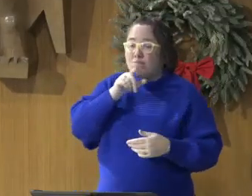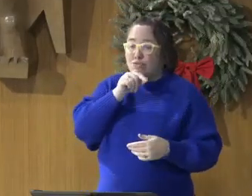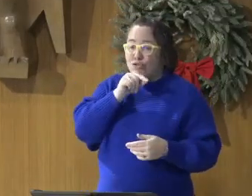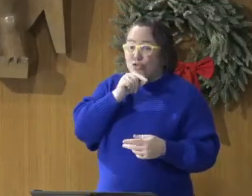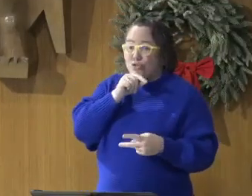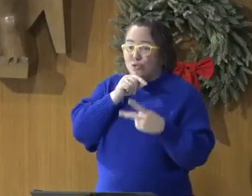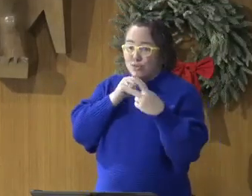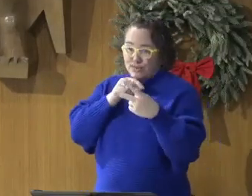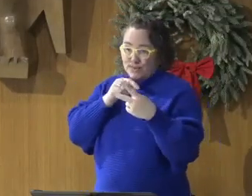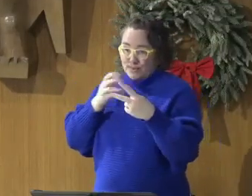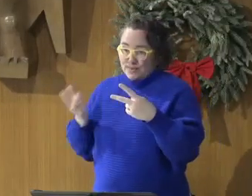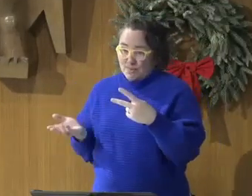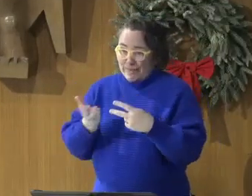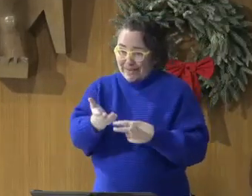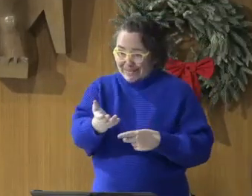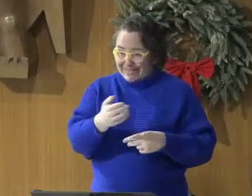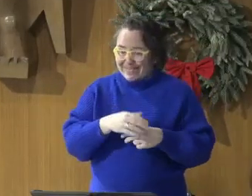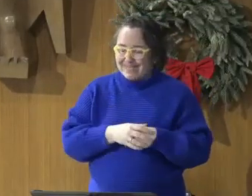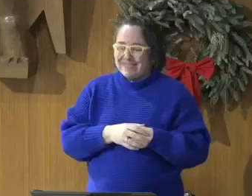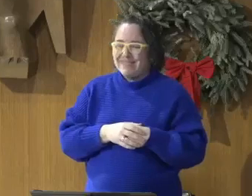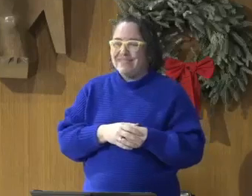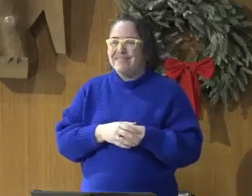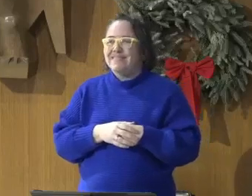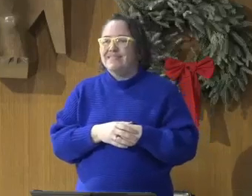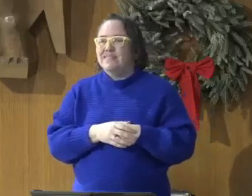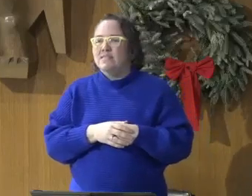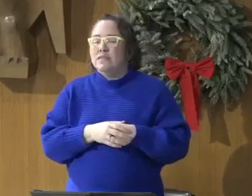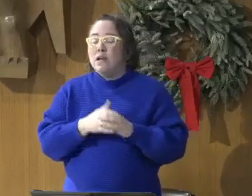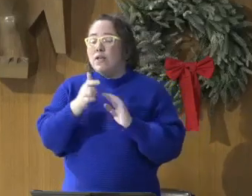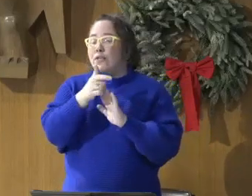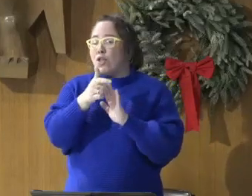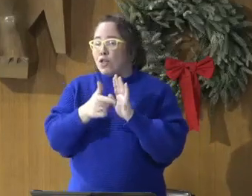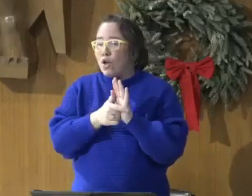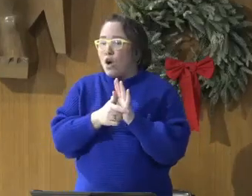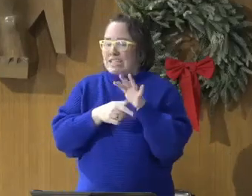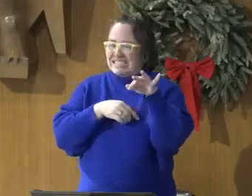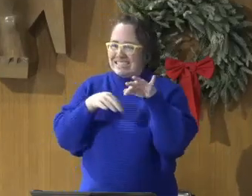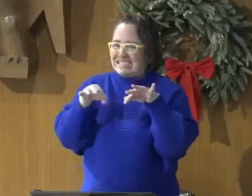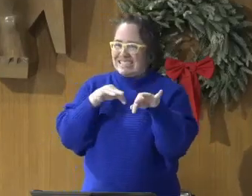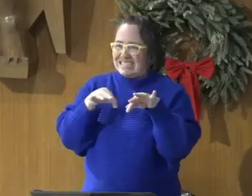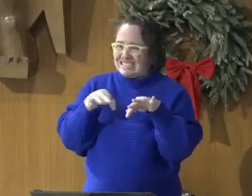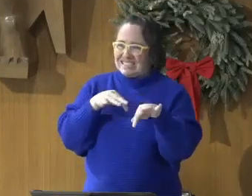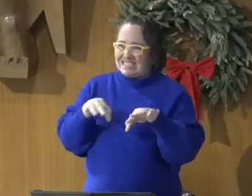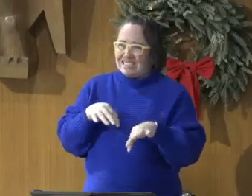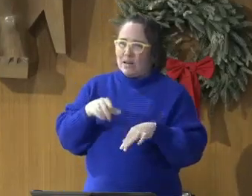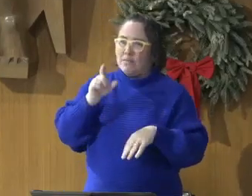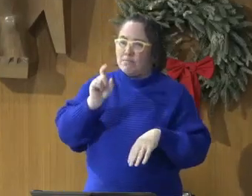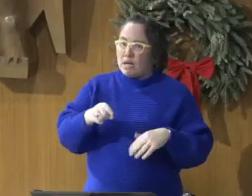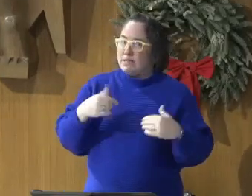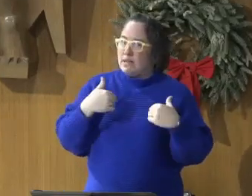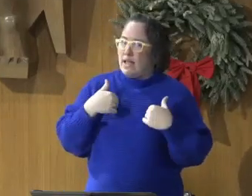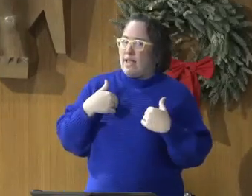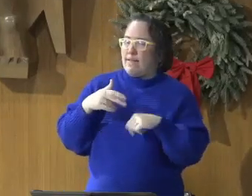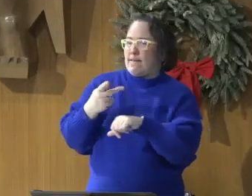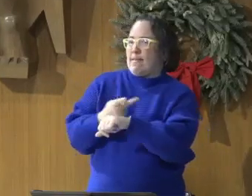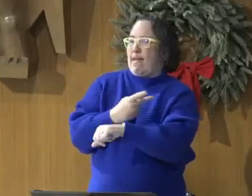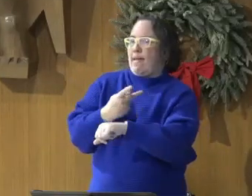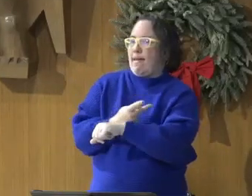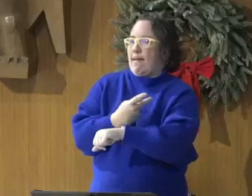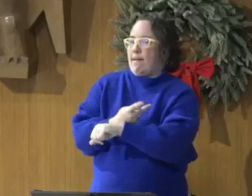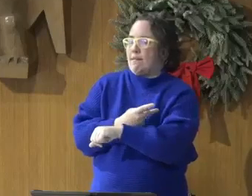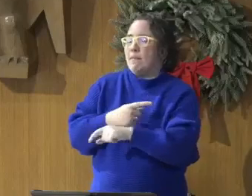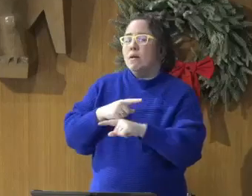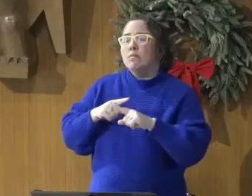we like to sing about. The law of Leviticus prescribed a sacrifice of a lamb, but